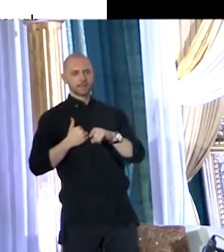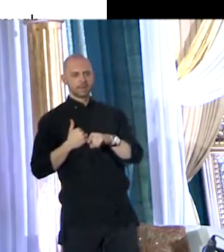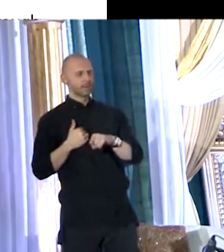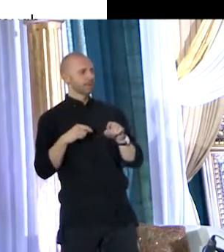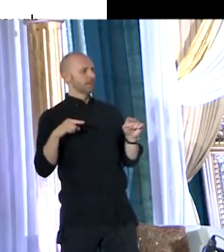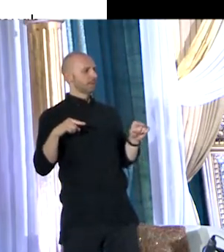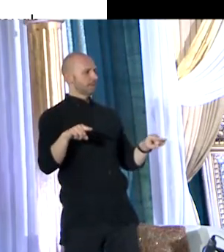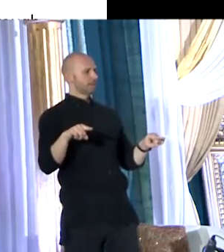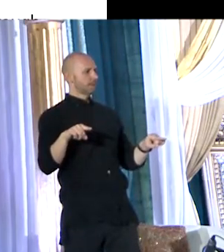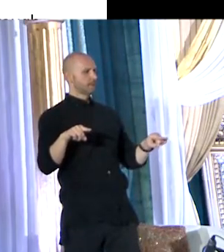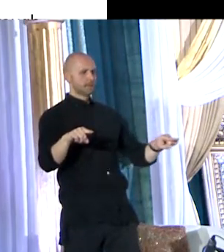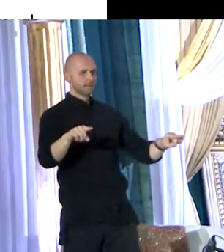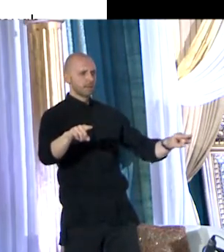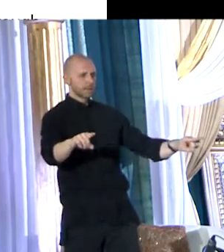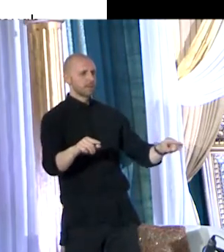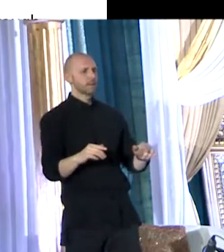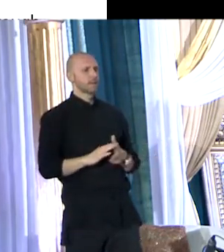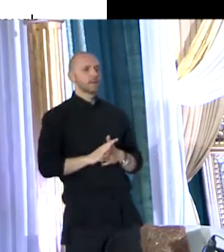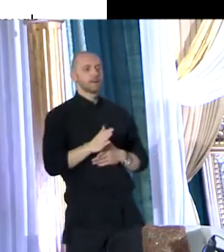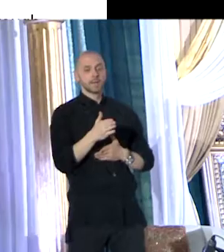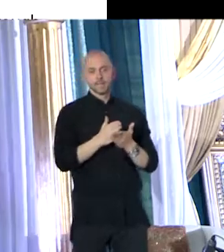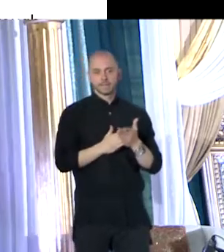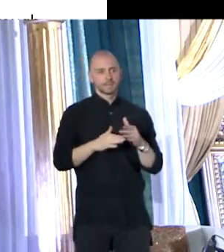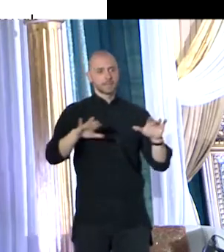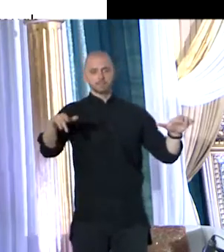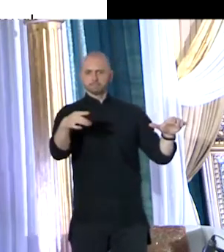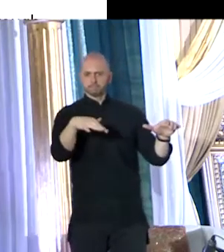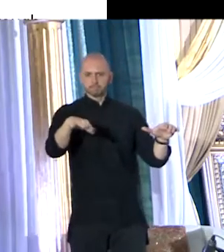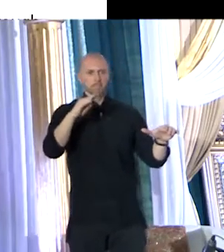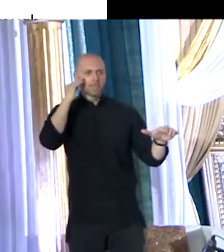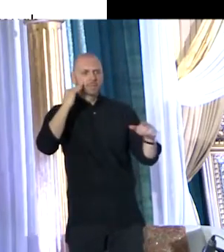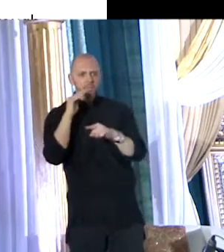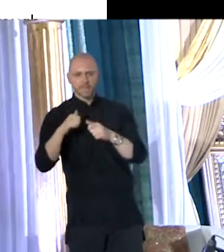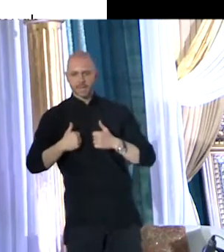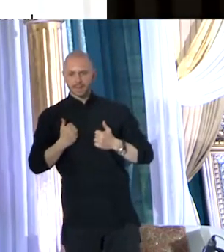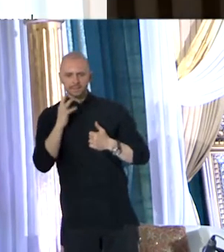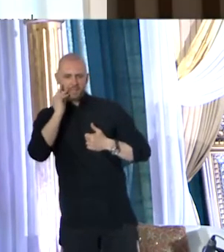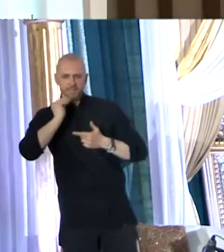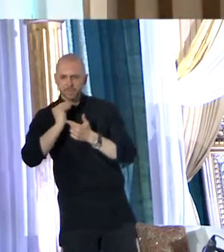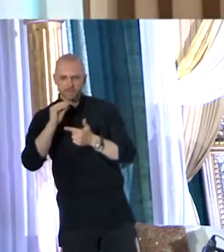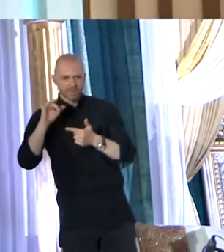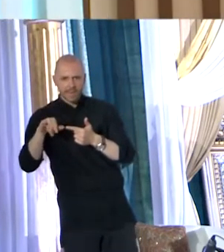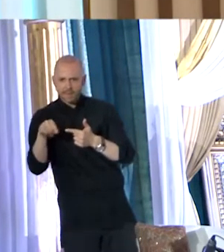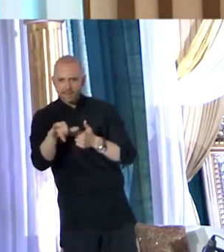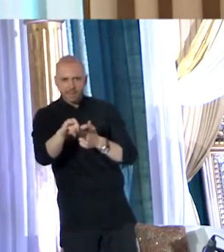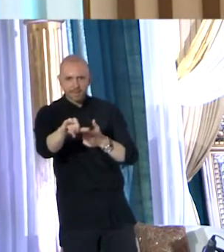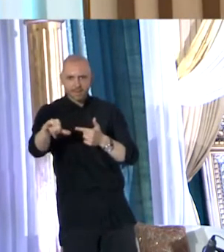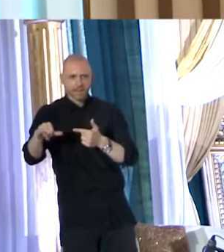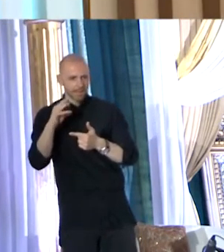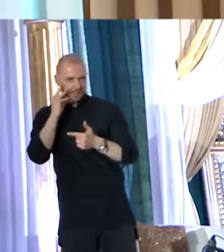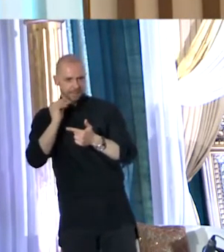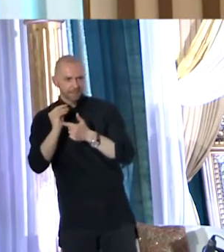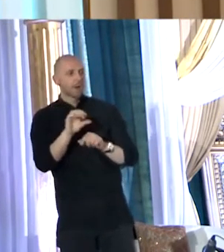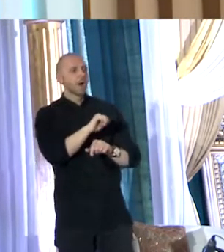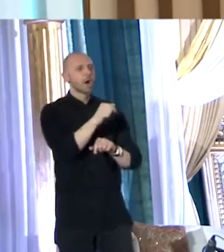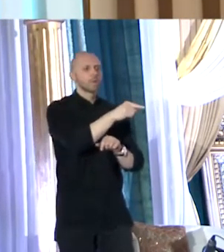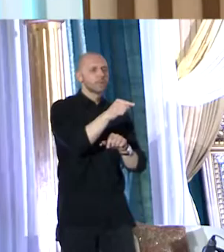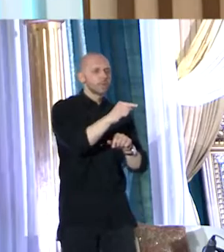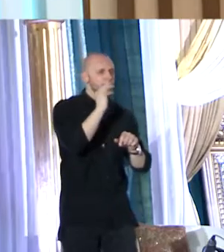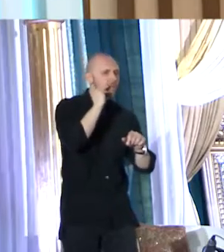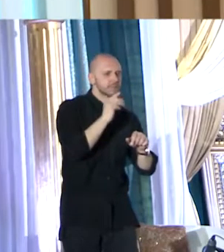be true of many Muslims may or may not be true of all Muslims. So that's an important value. And finally, it's a